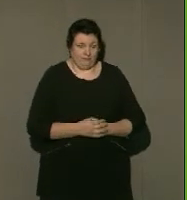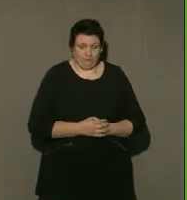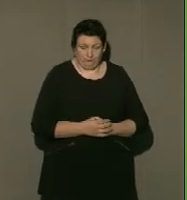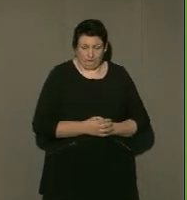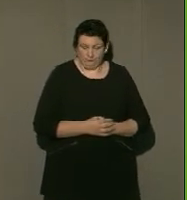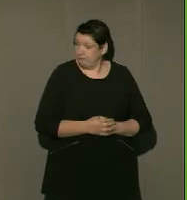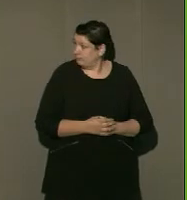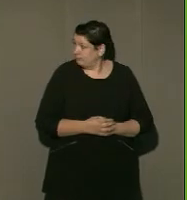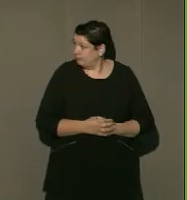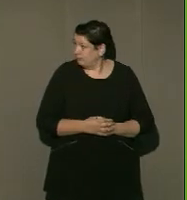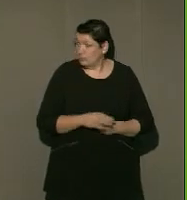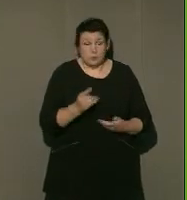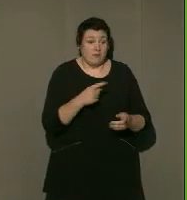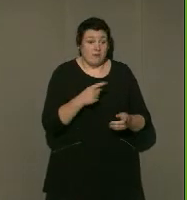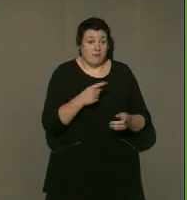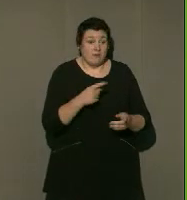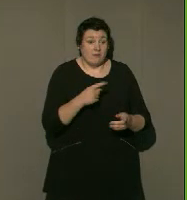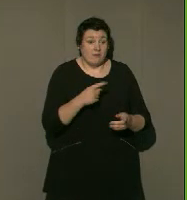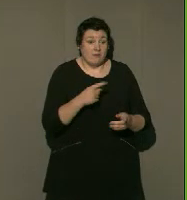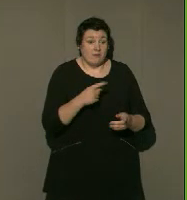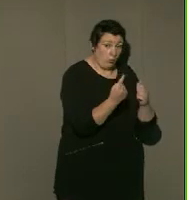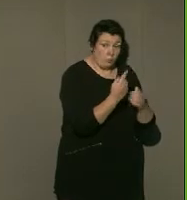So those in favour of the amendment